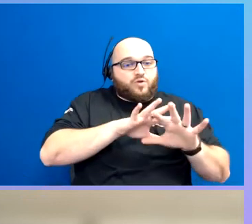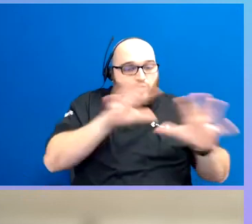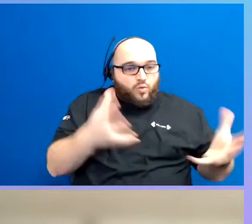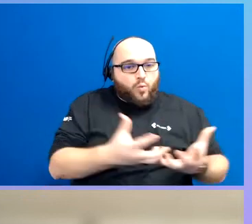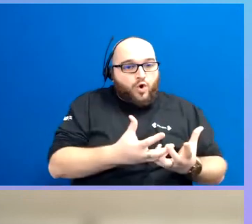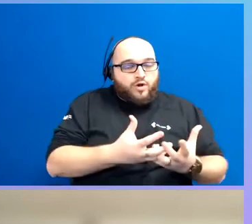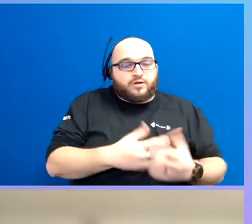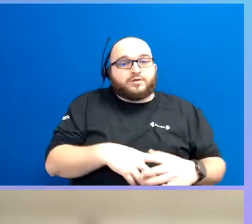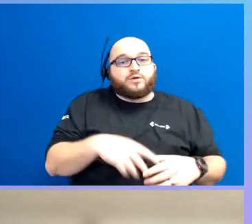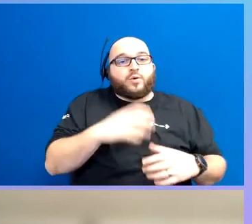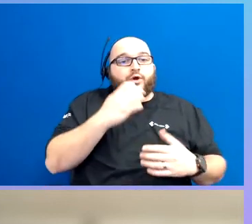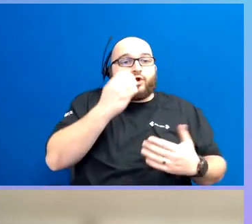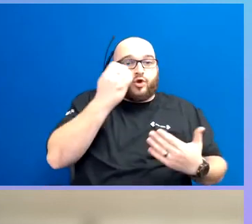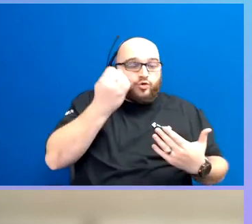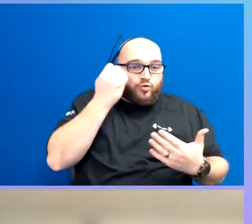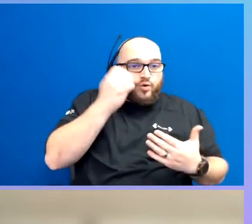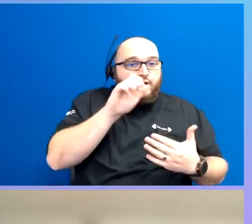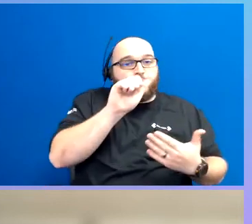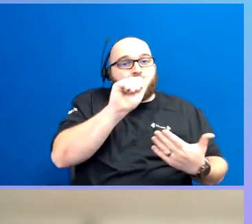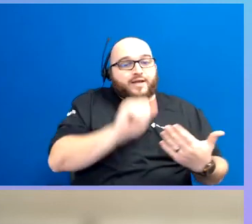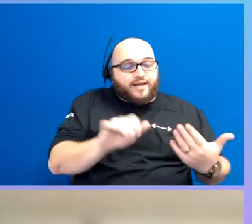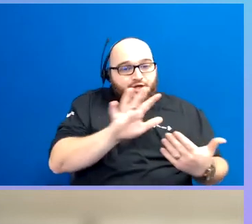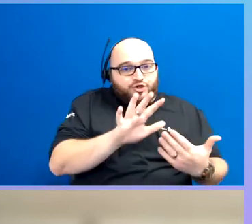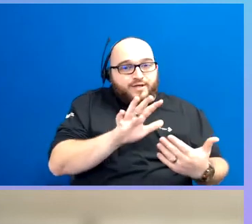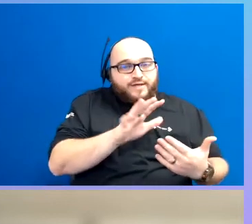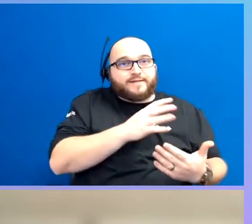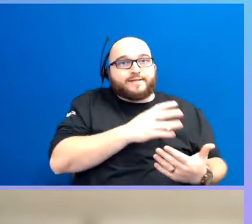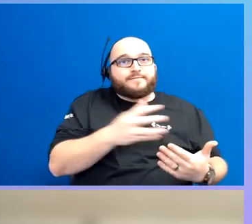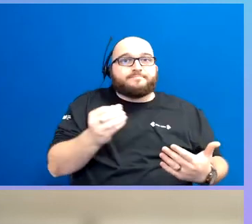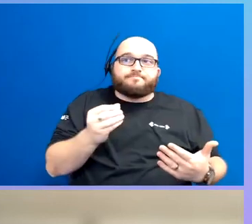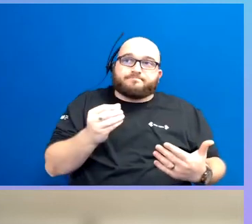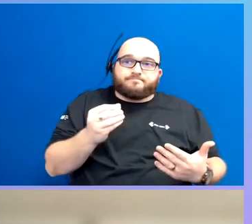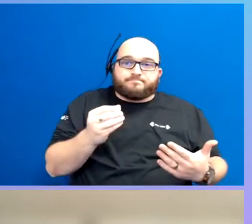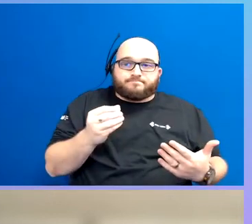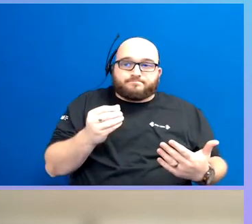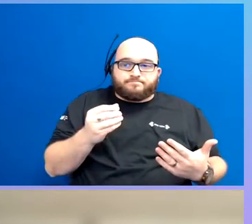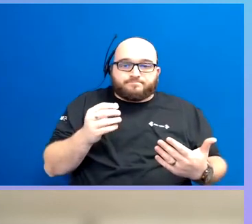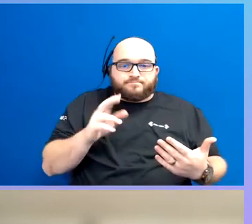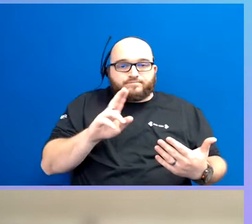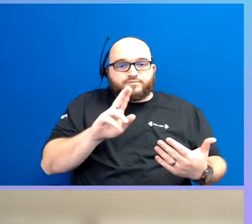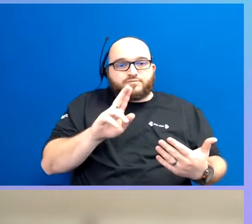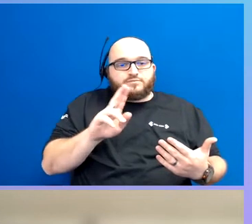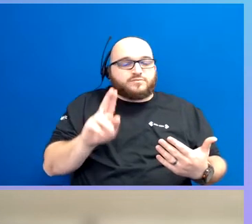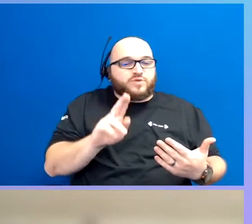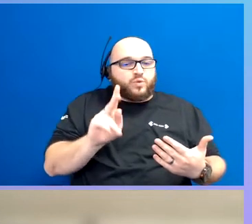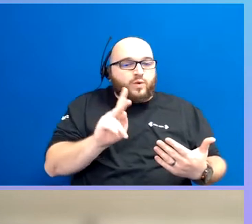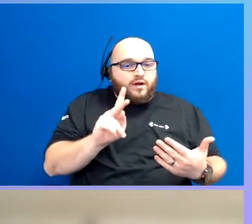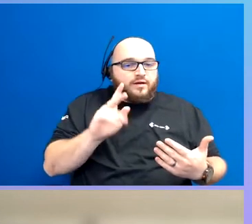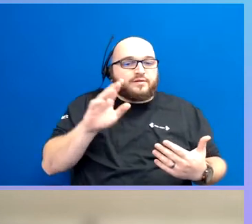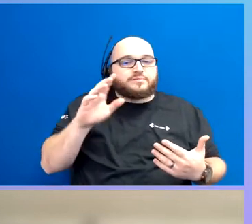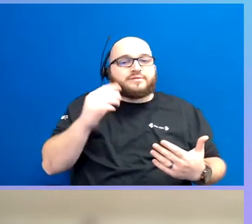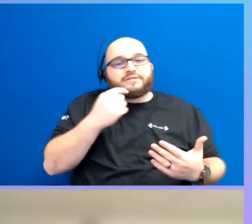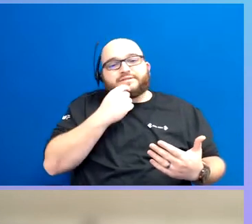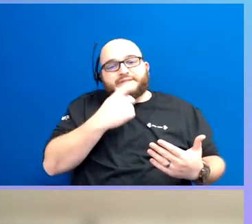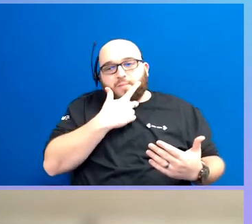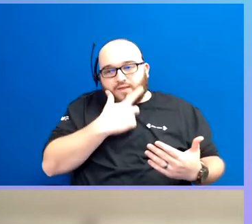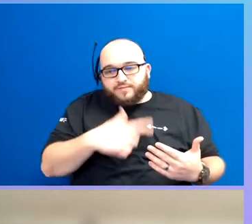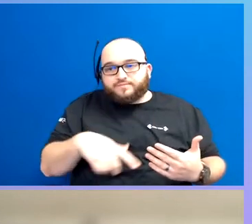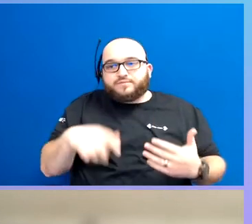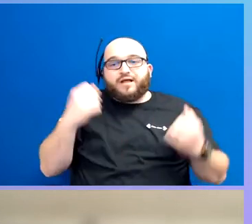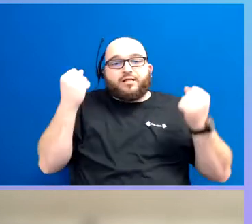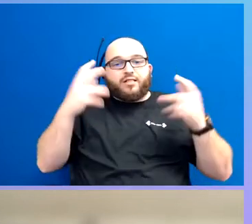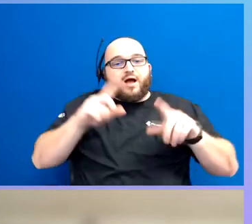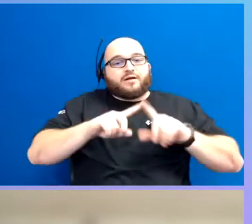Europe, Asia, and the UK and Dublin. So lots and lots of different areas to